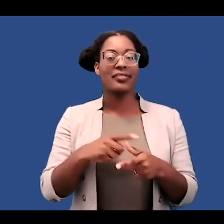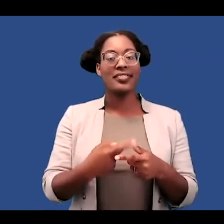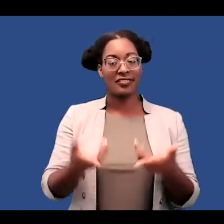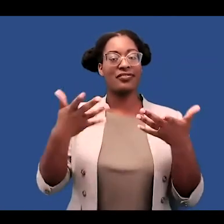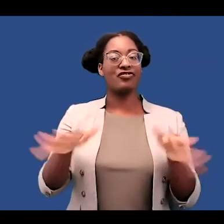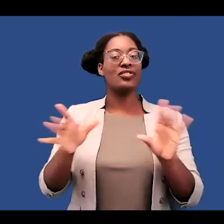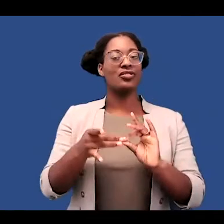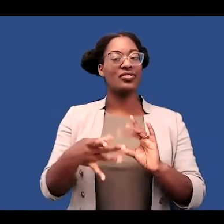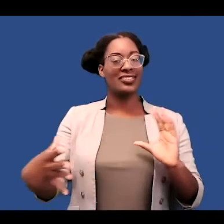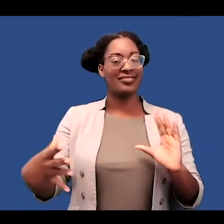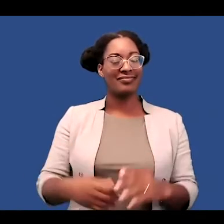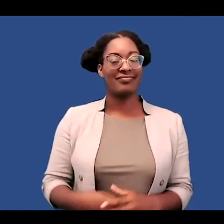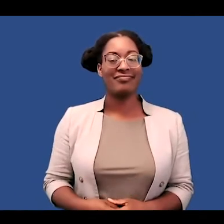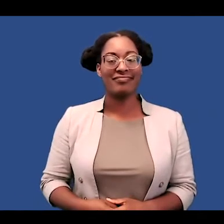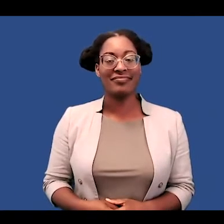then release.